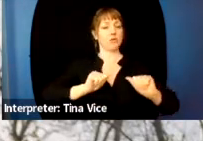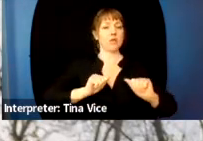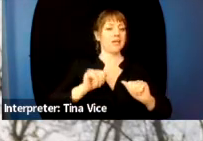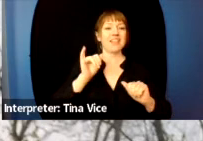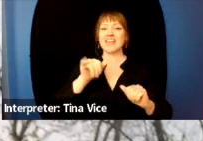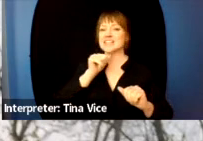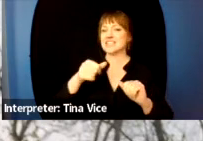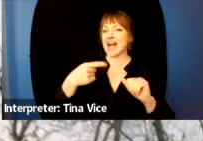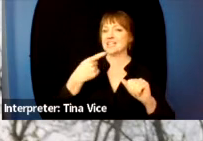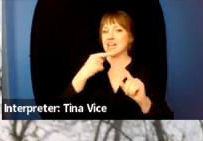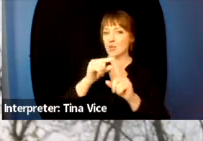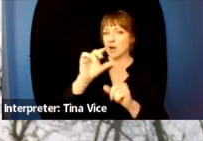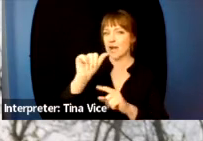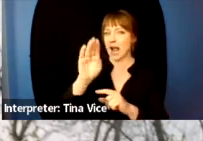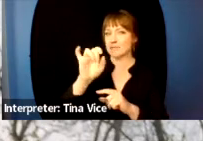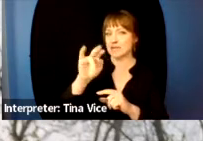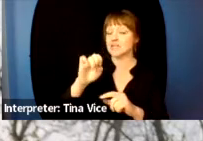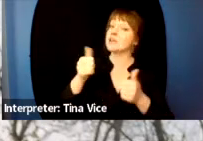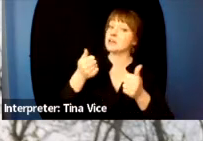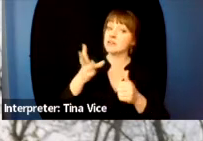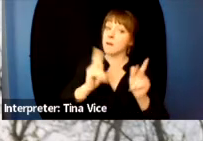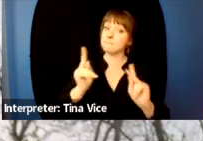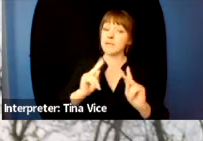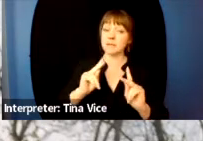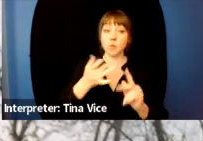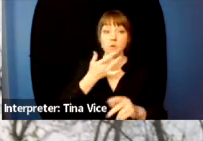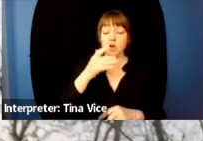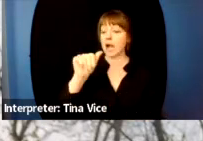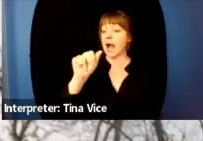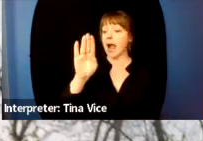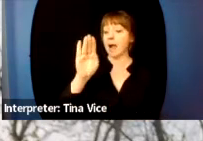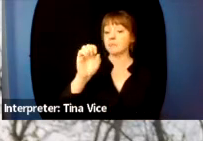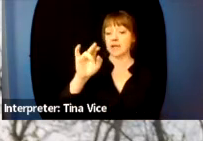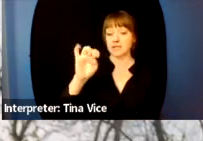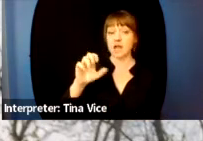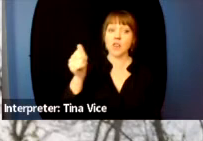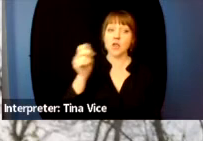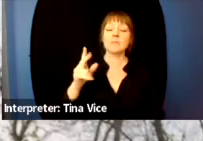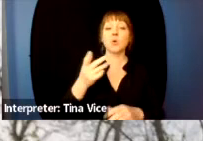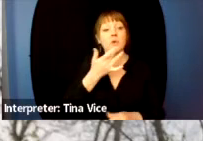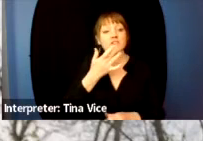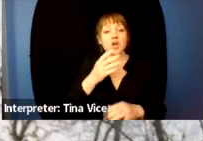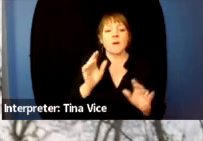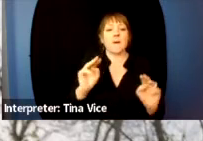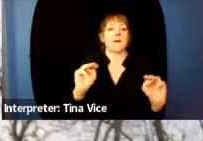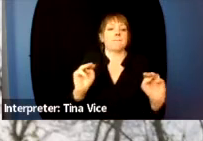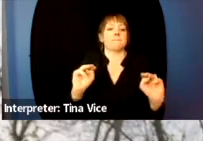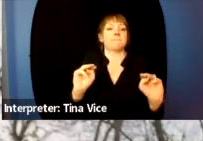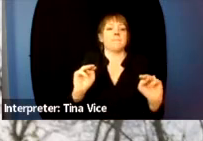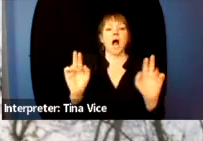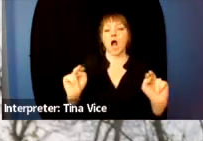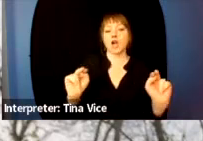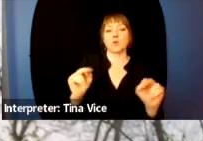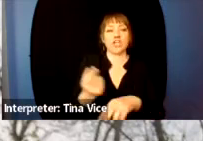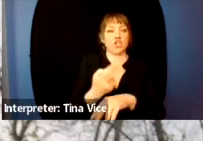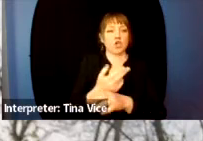really prefer abstinence. Some people prefer moderate use. And so we need to start talking about the reasons that people use drugs, how